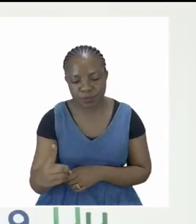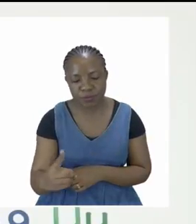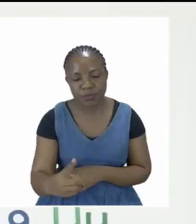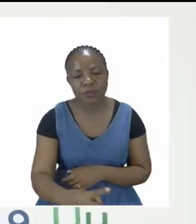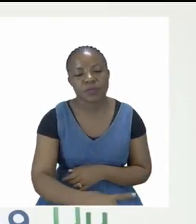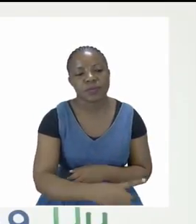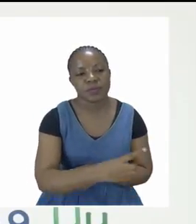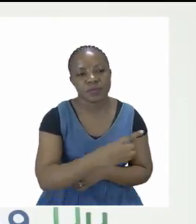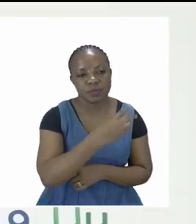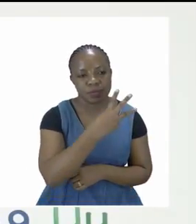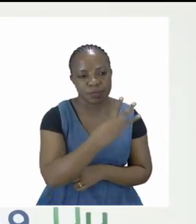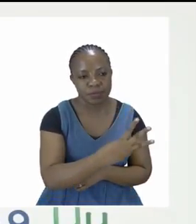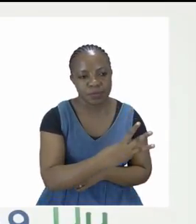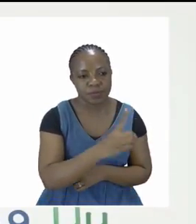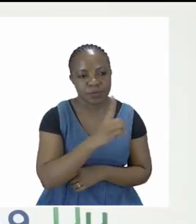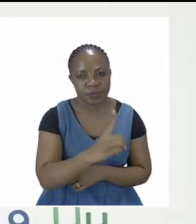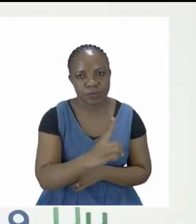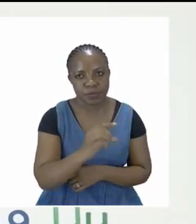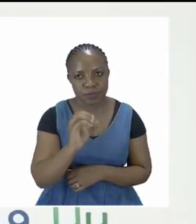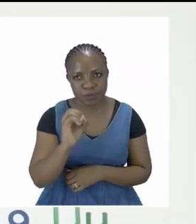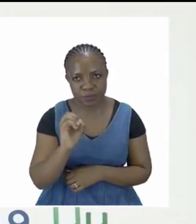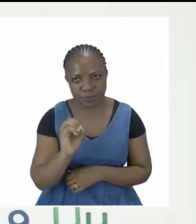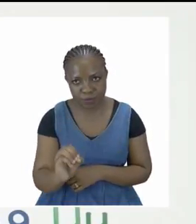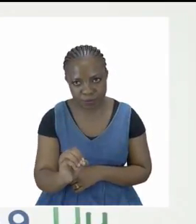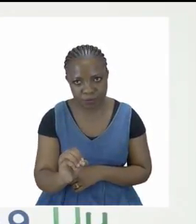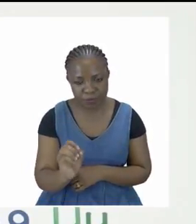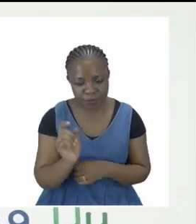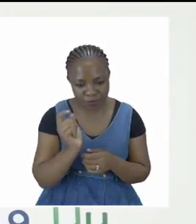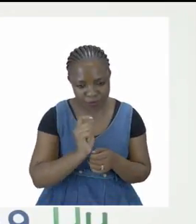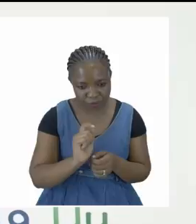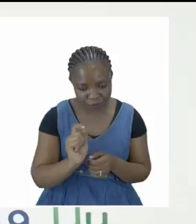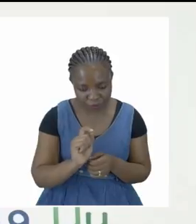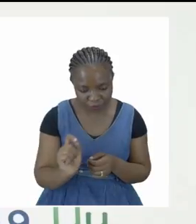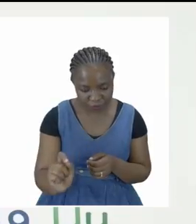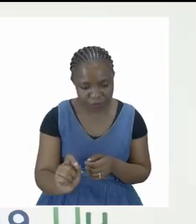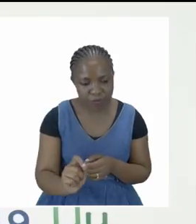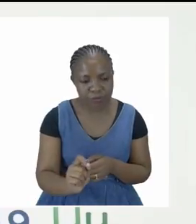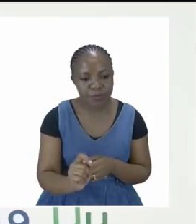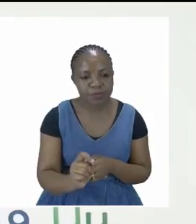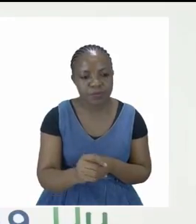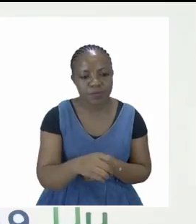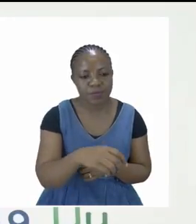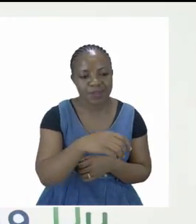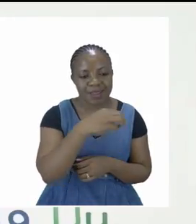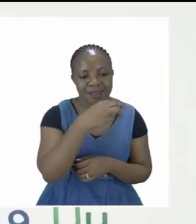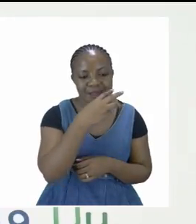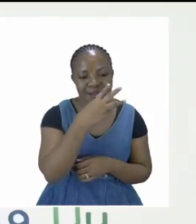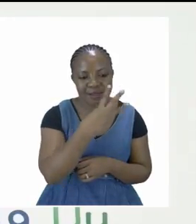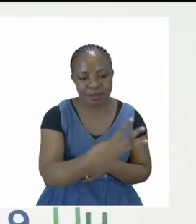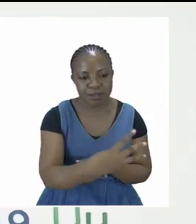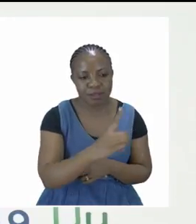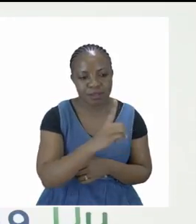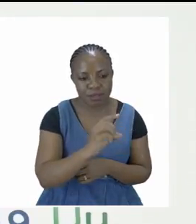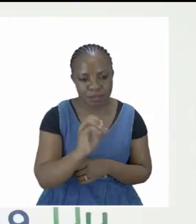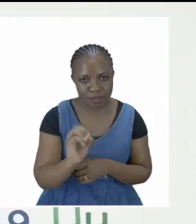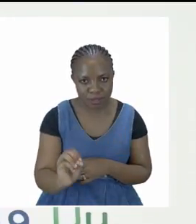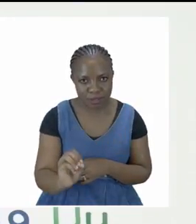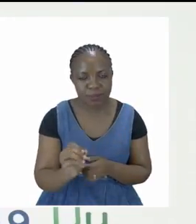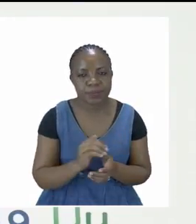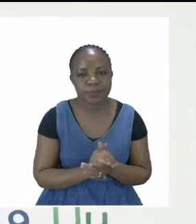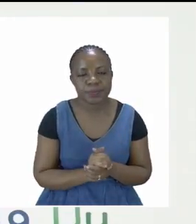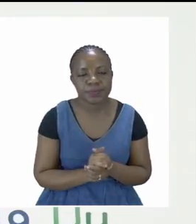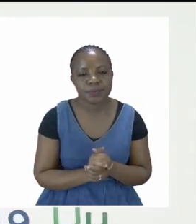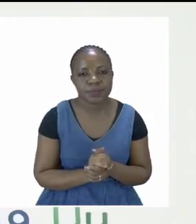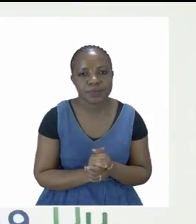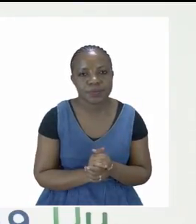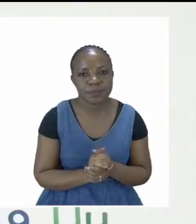310. And that is the same answer in our booklet. So now we are starting the real work. We are